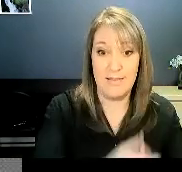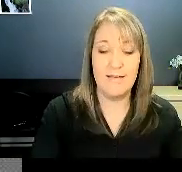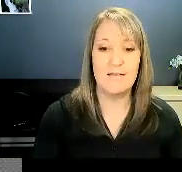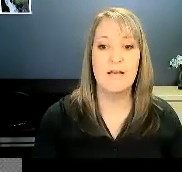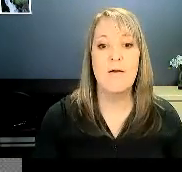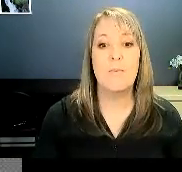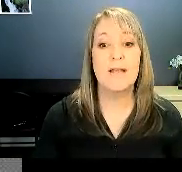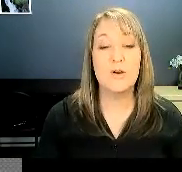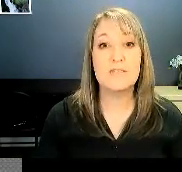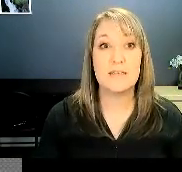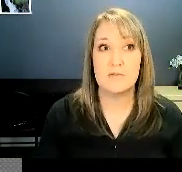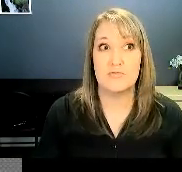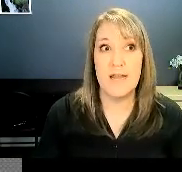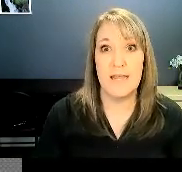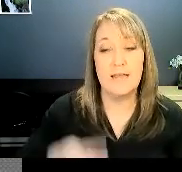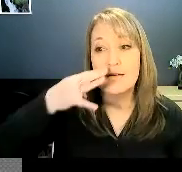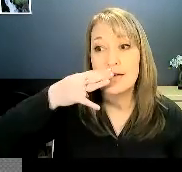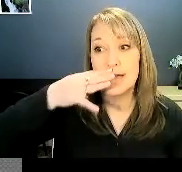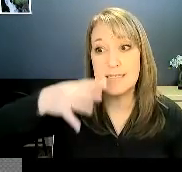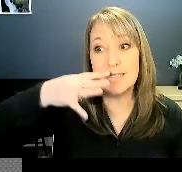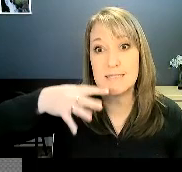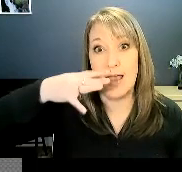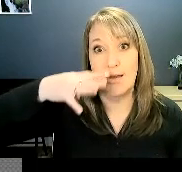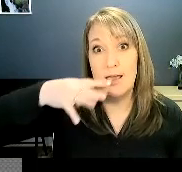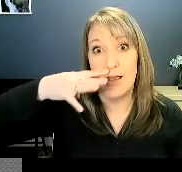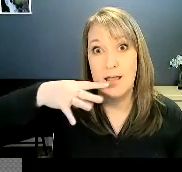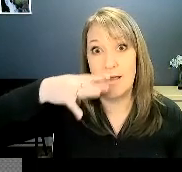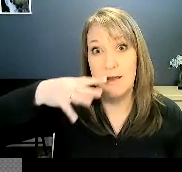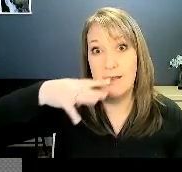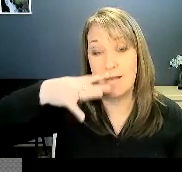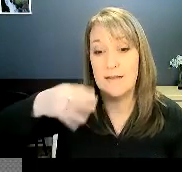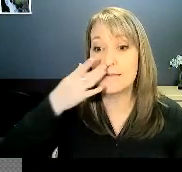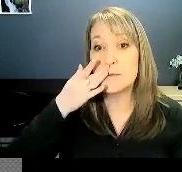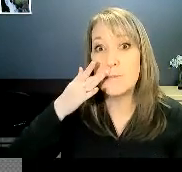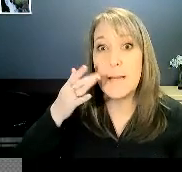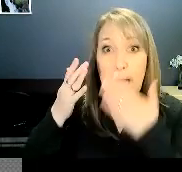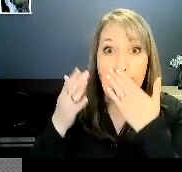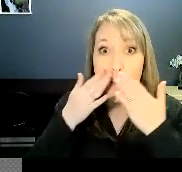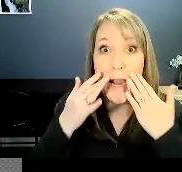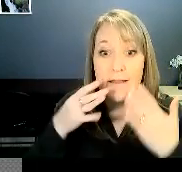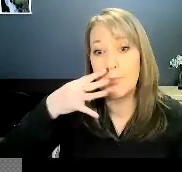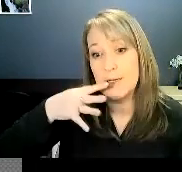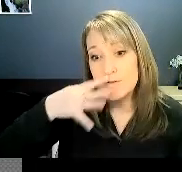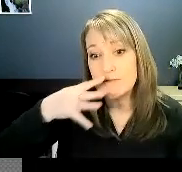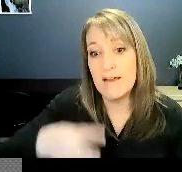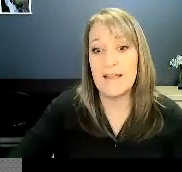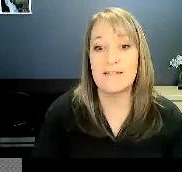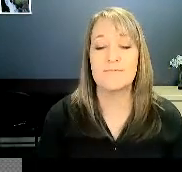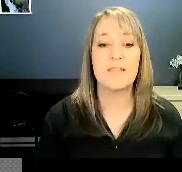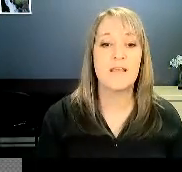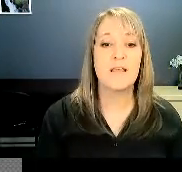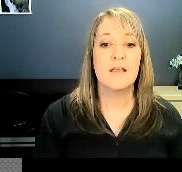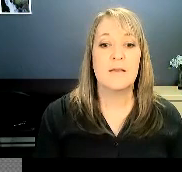a marathon. My nose is running is this sign. It's dripping, right? My nose is